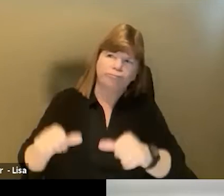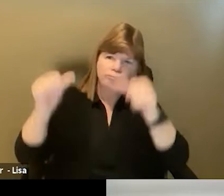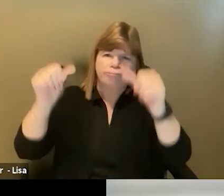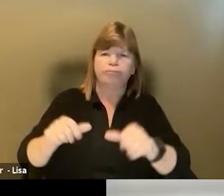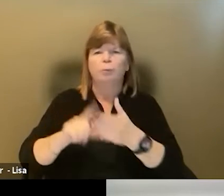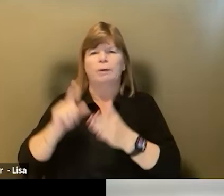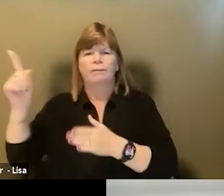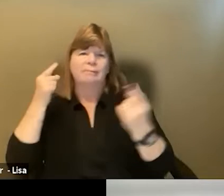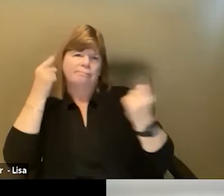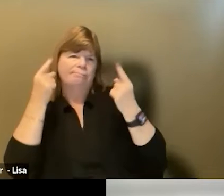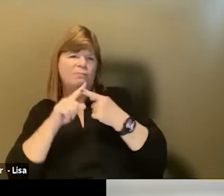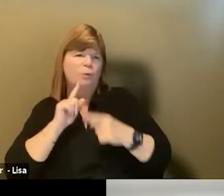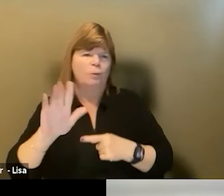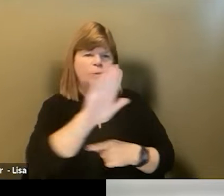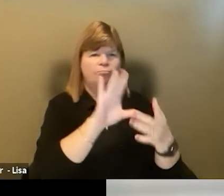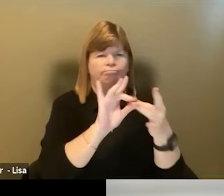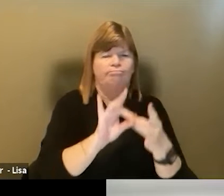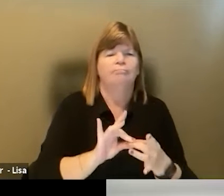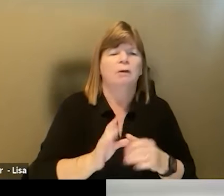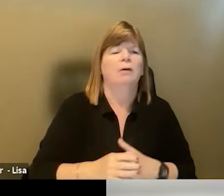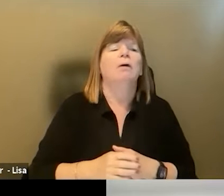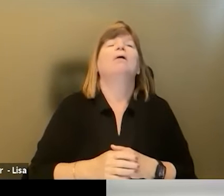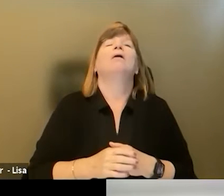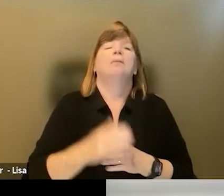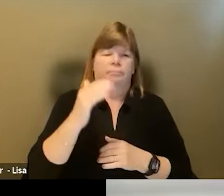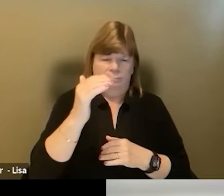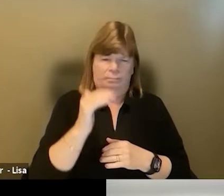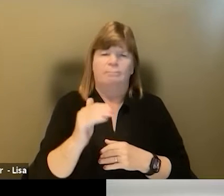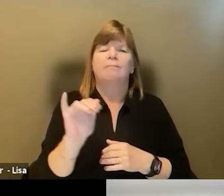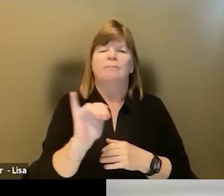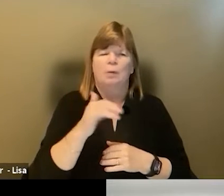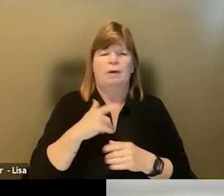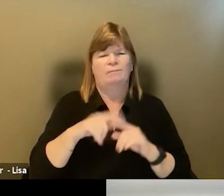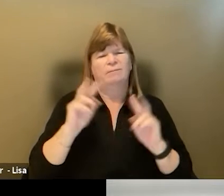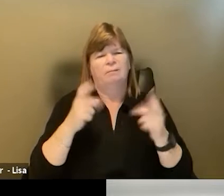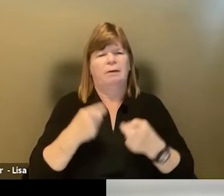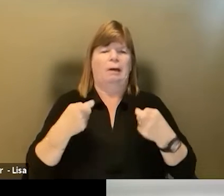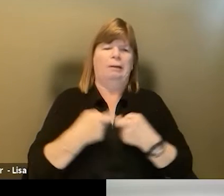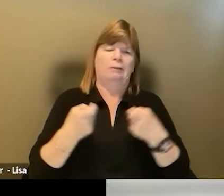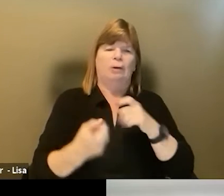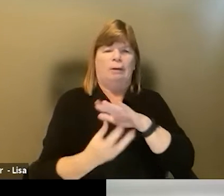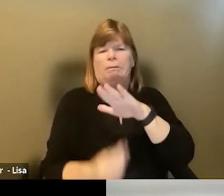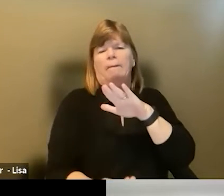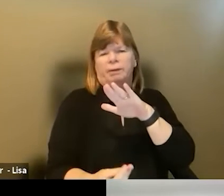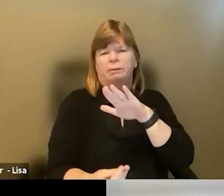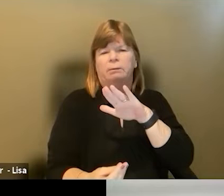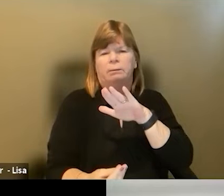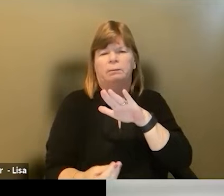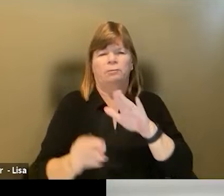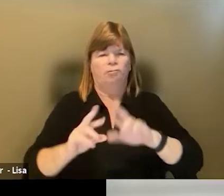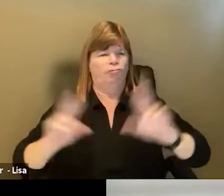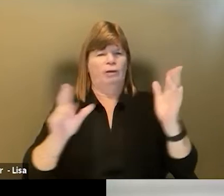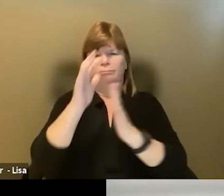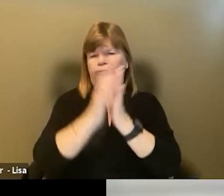being considered for public comment. There is also an electronic copy of